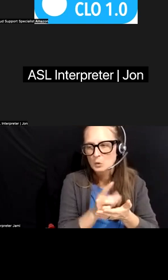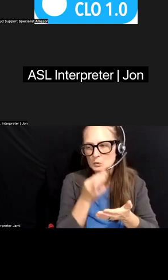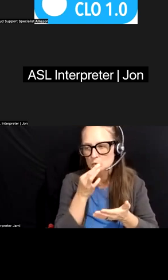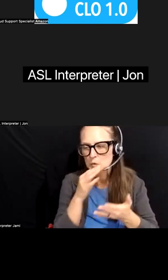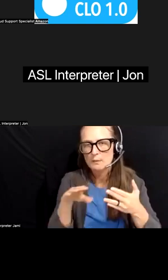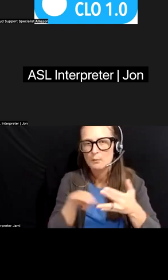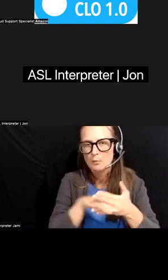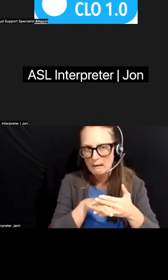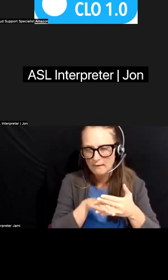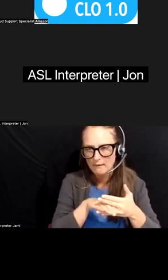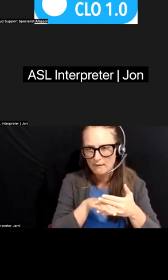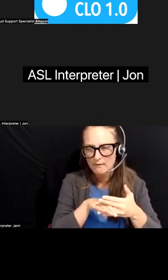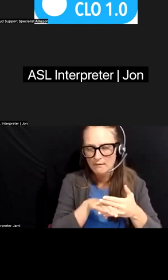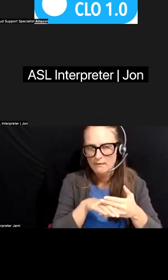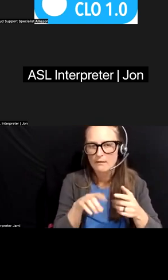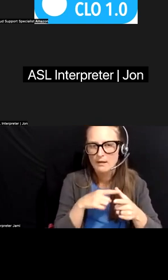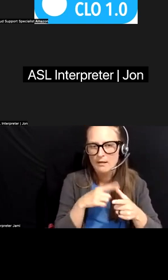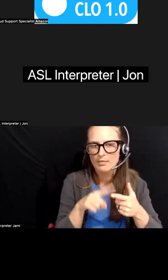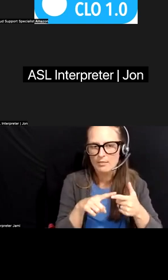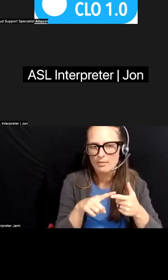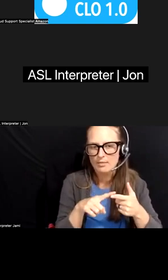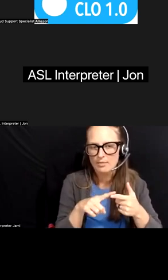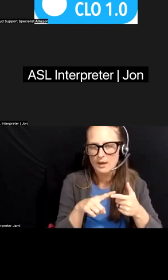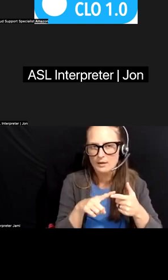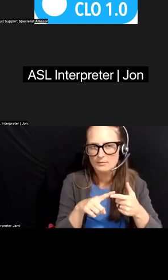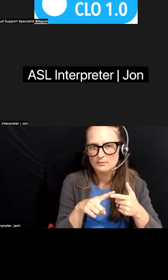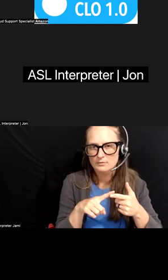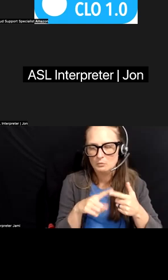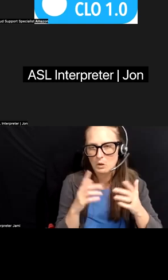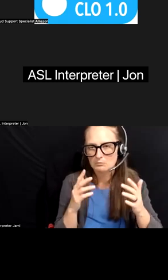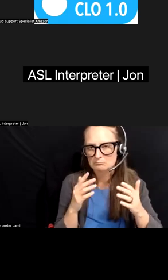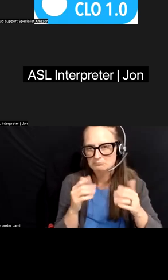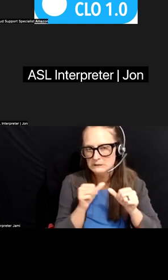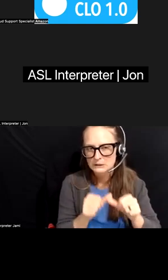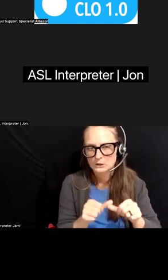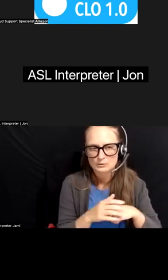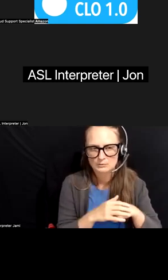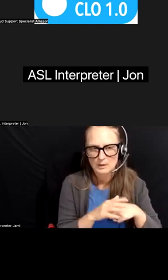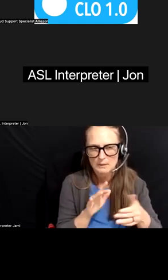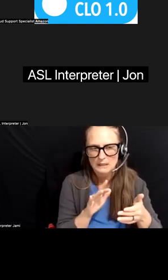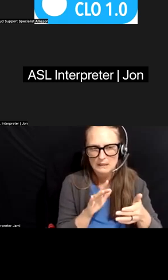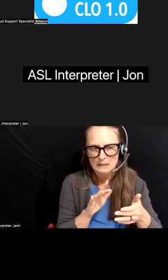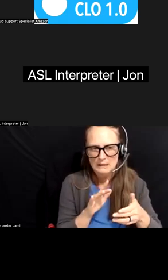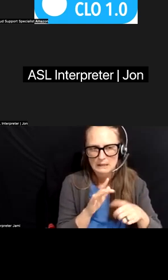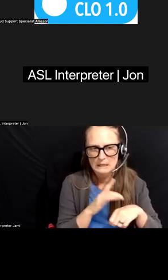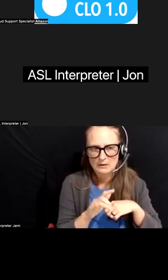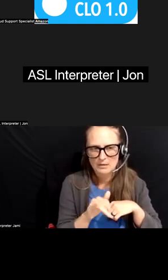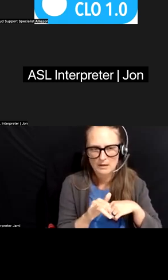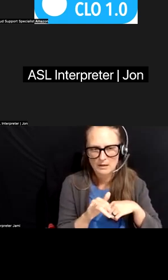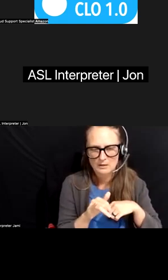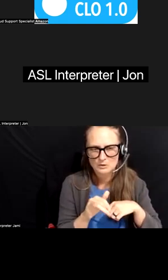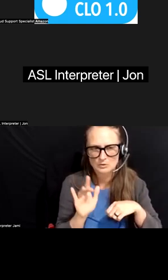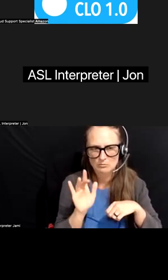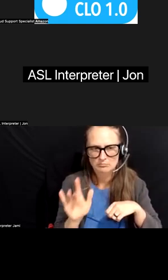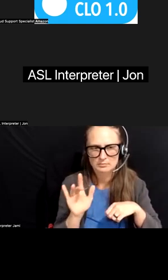and then we'll move forward next. Let me clear this. So let's go next.